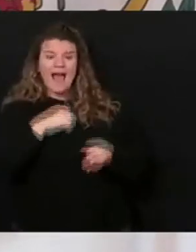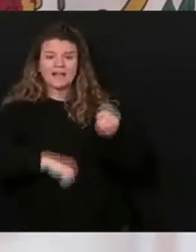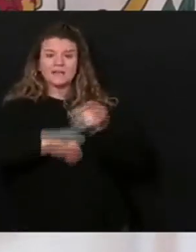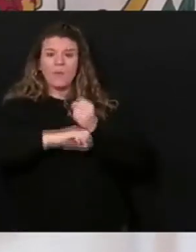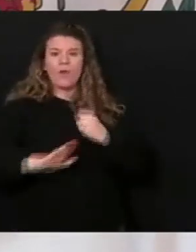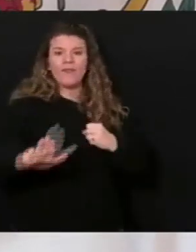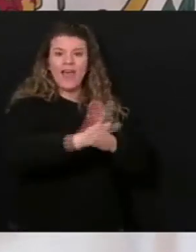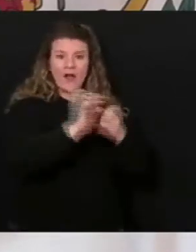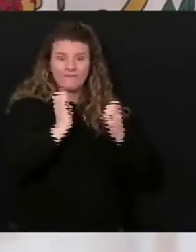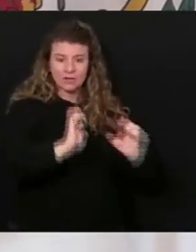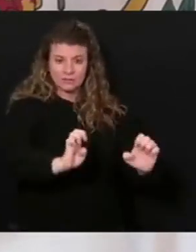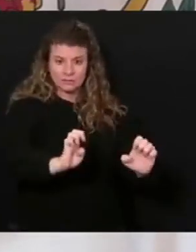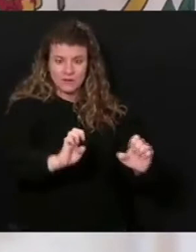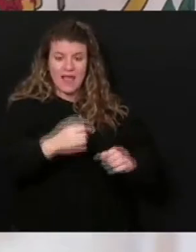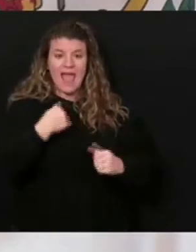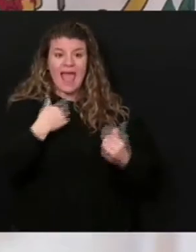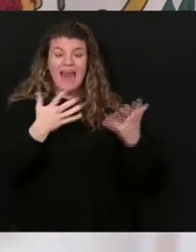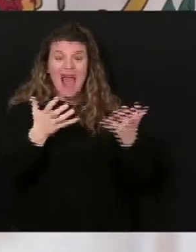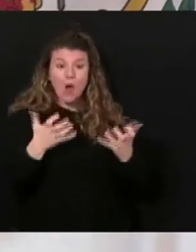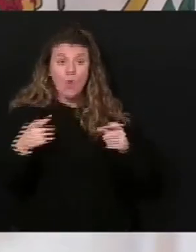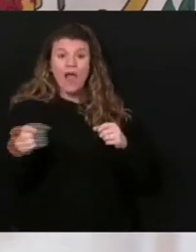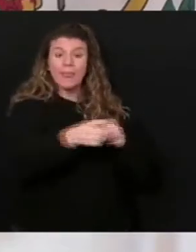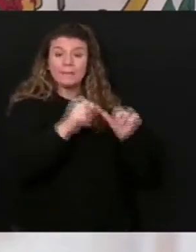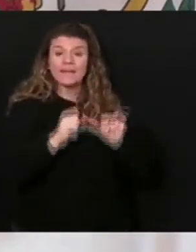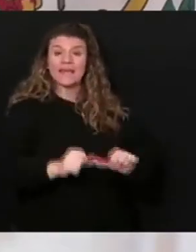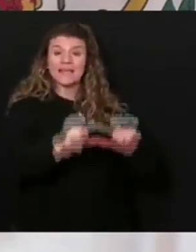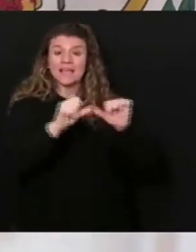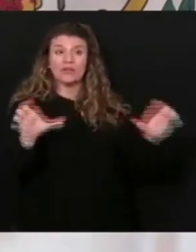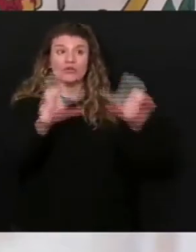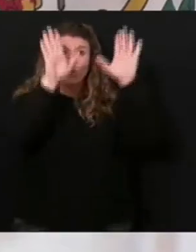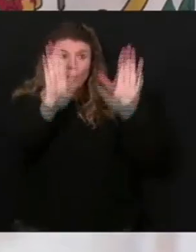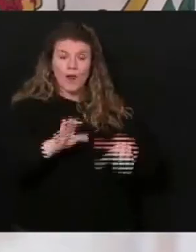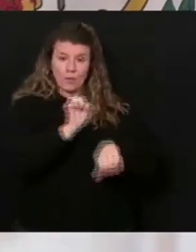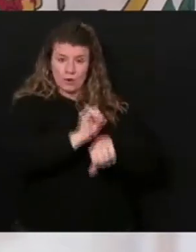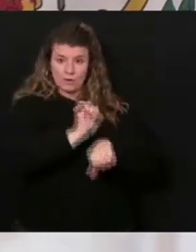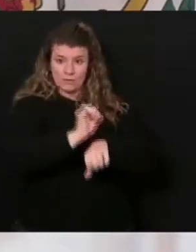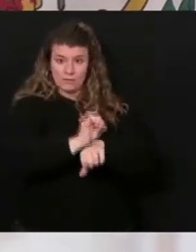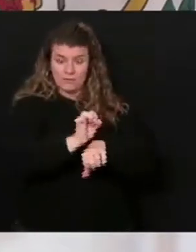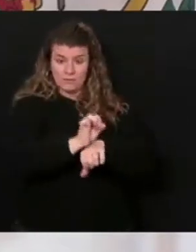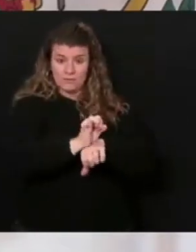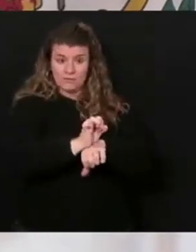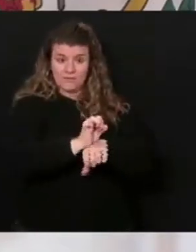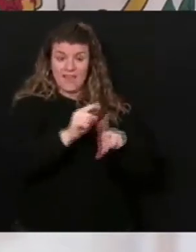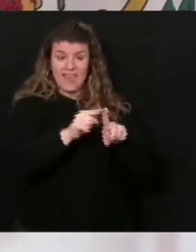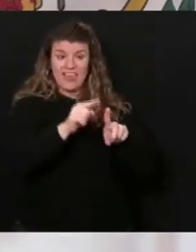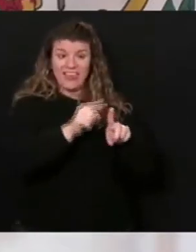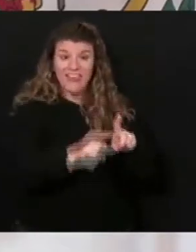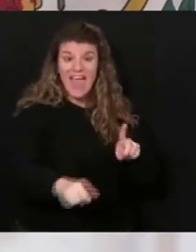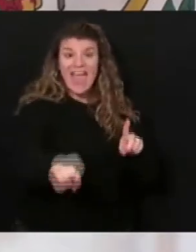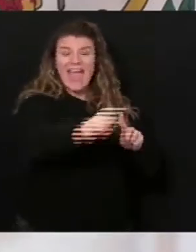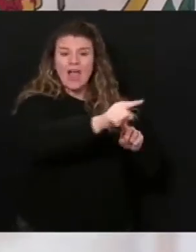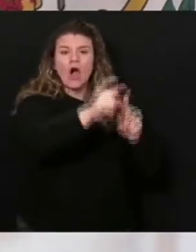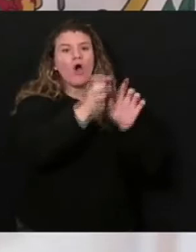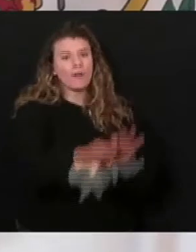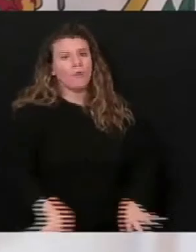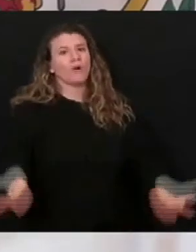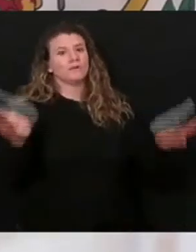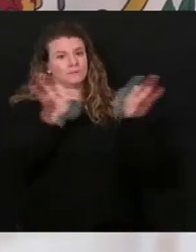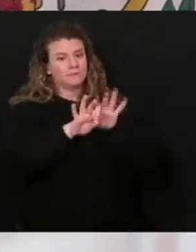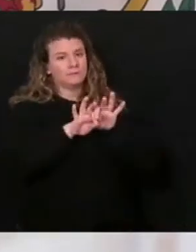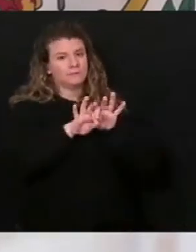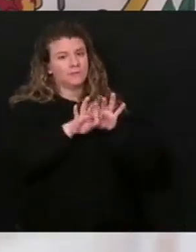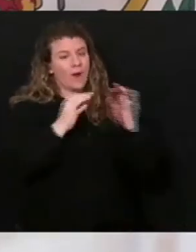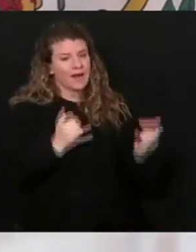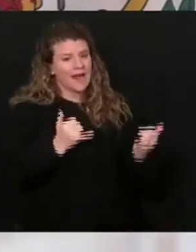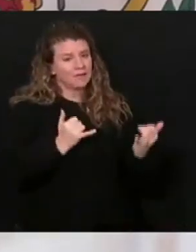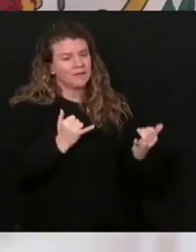doing, and I want them to continue to do greatness across this state. They are so, so important to us right now.